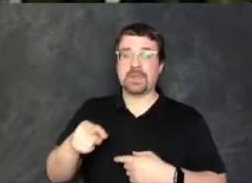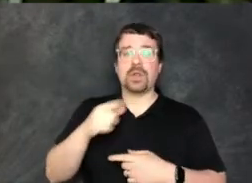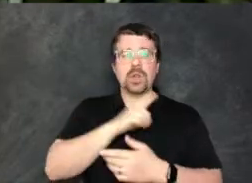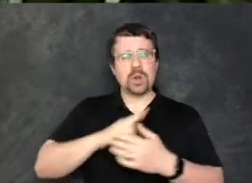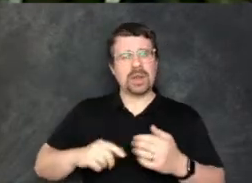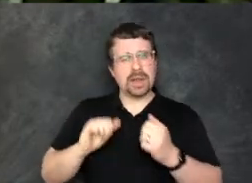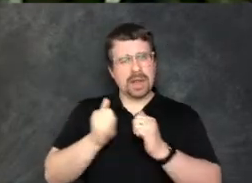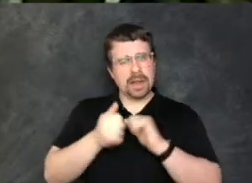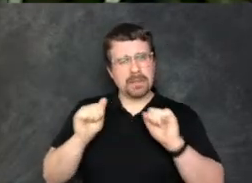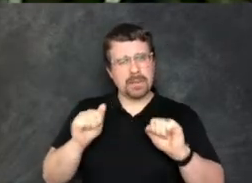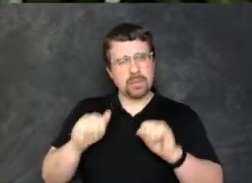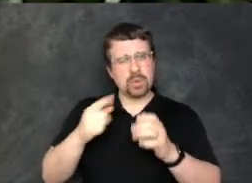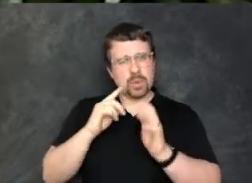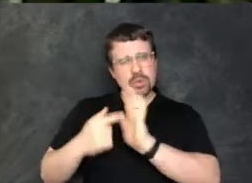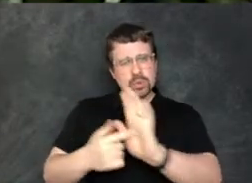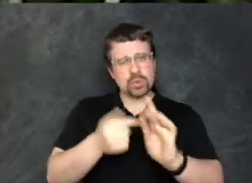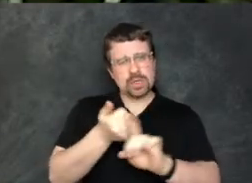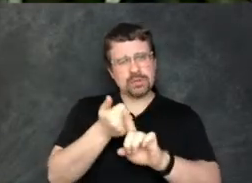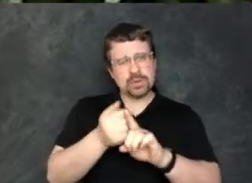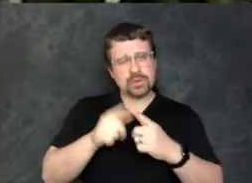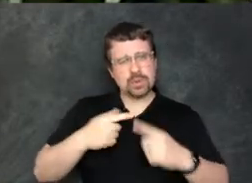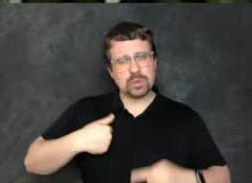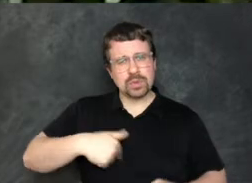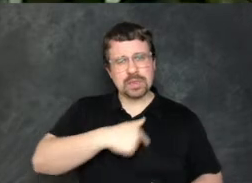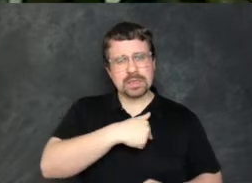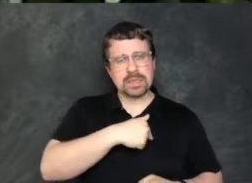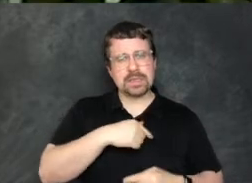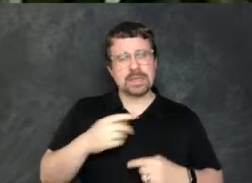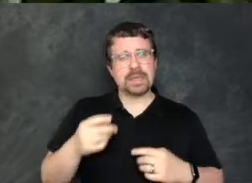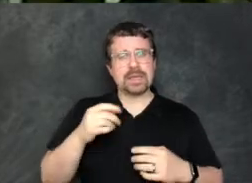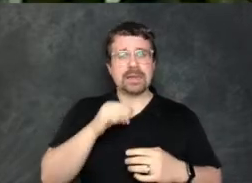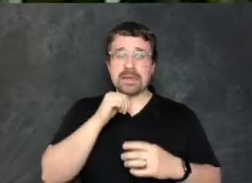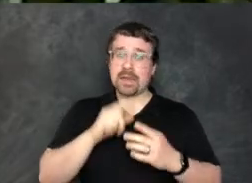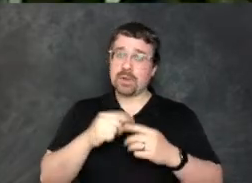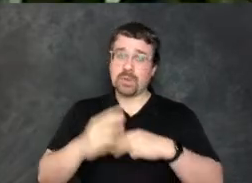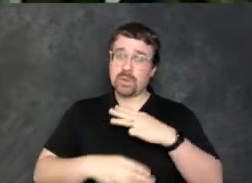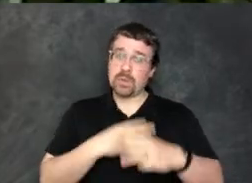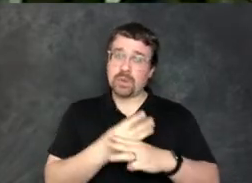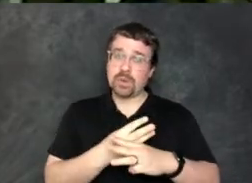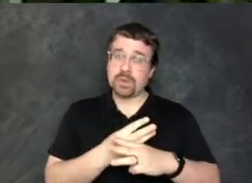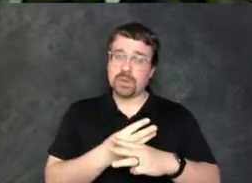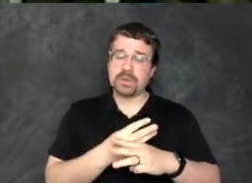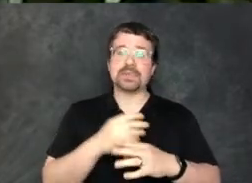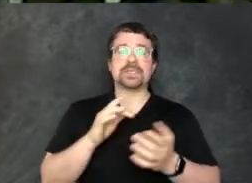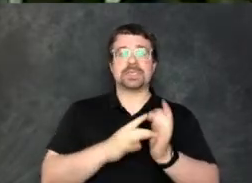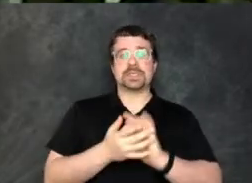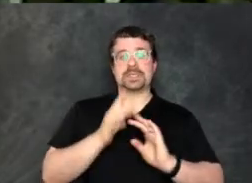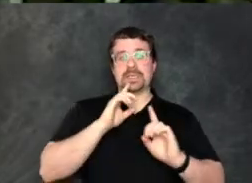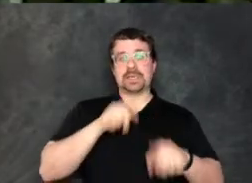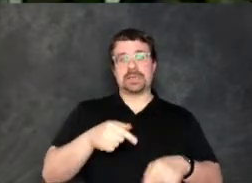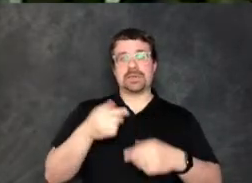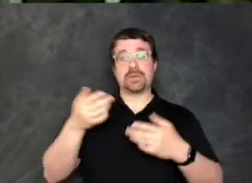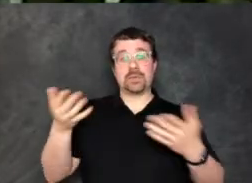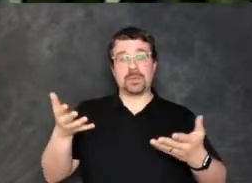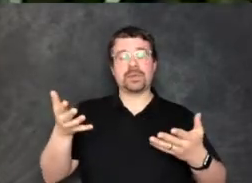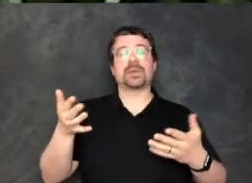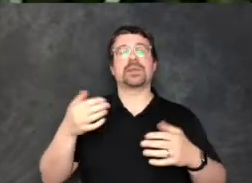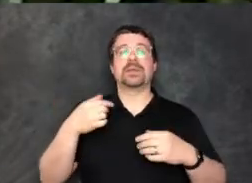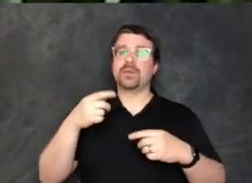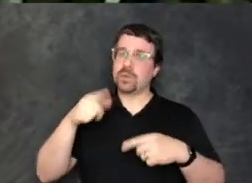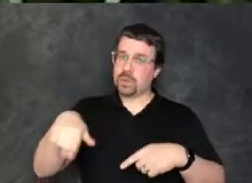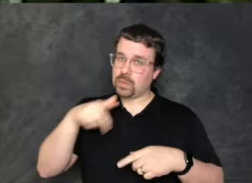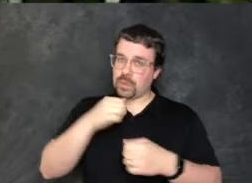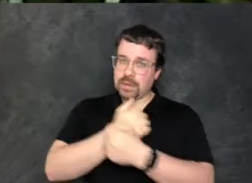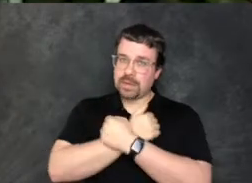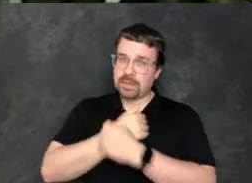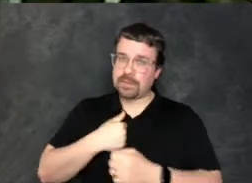him, Lord, how is it you will reveal yourself to us and not to the world? Jesus